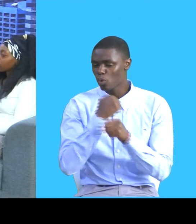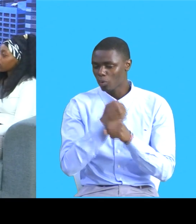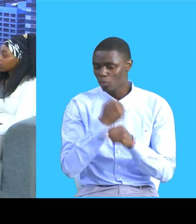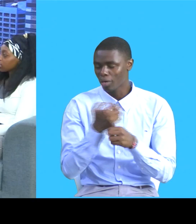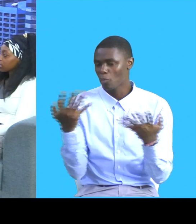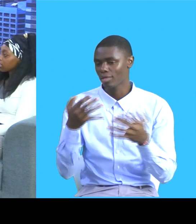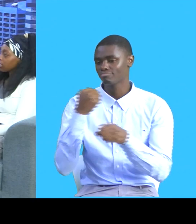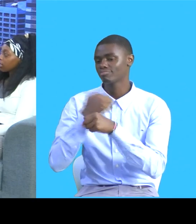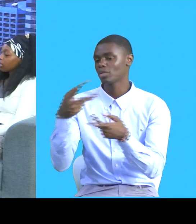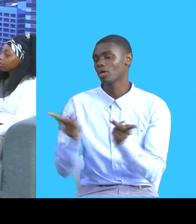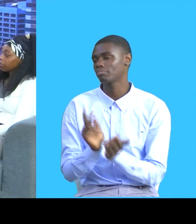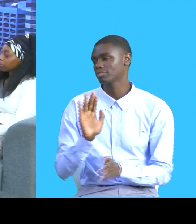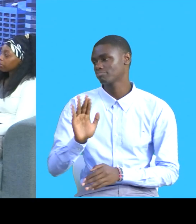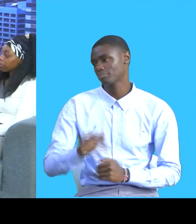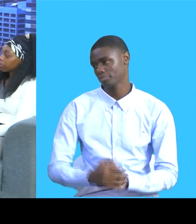working place.